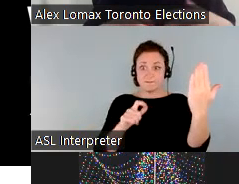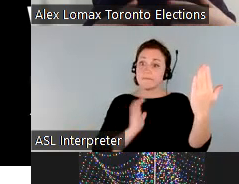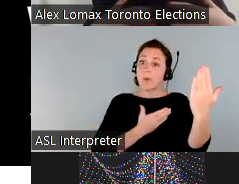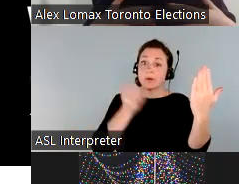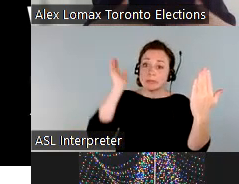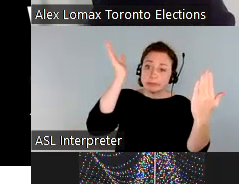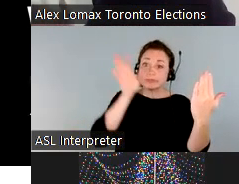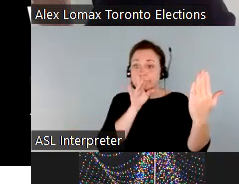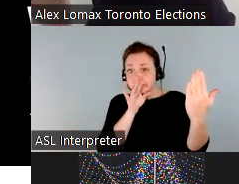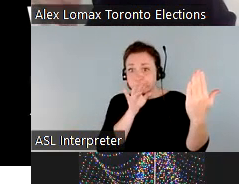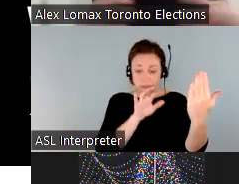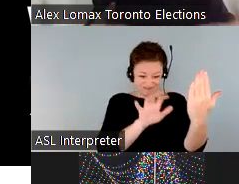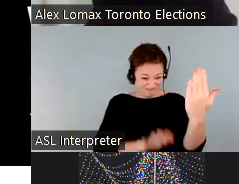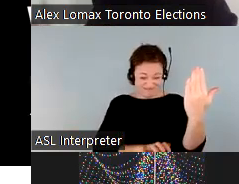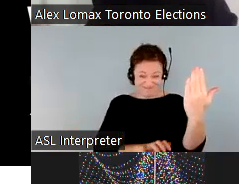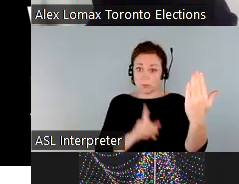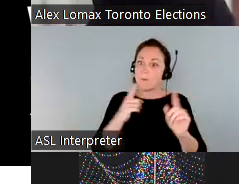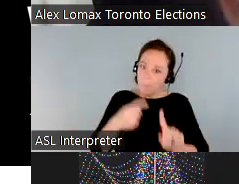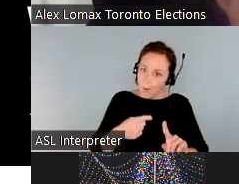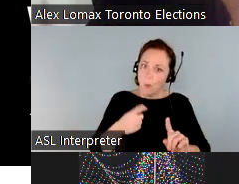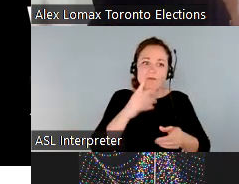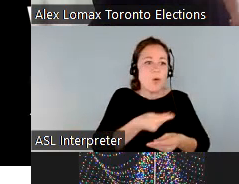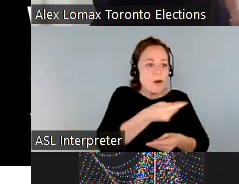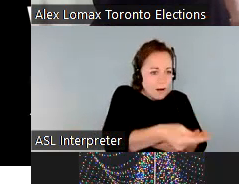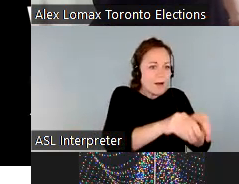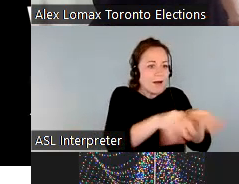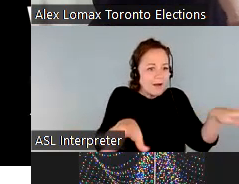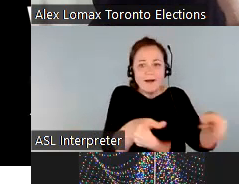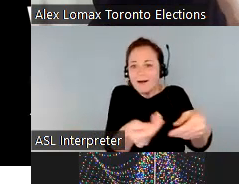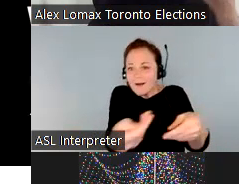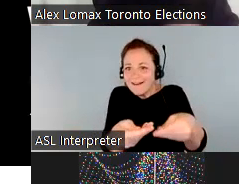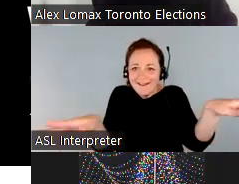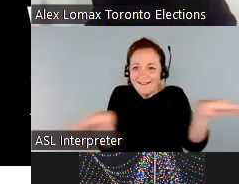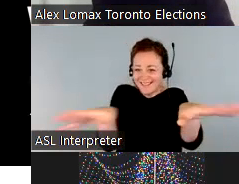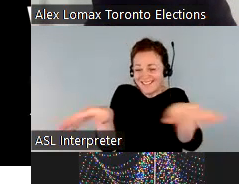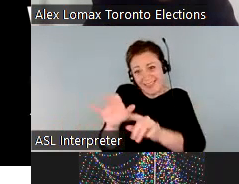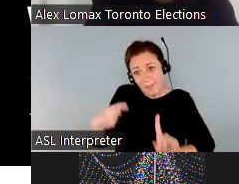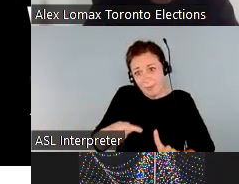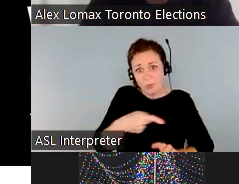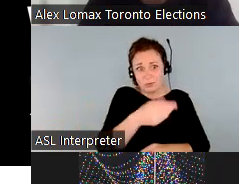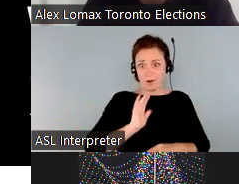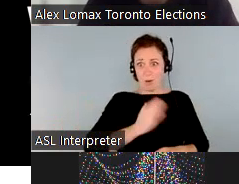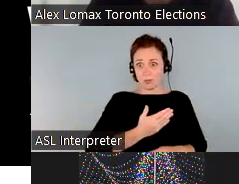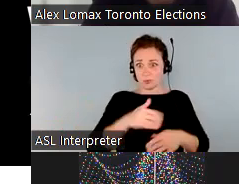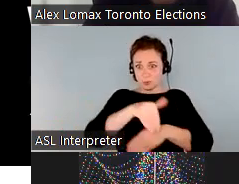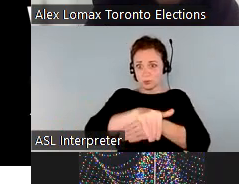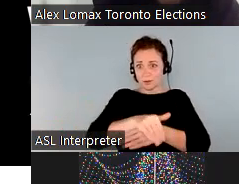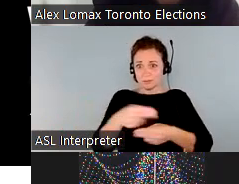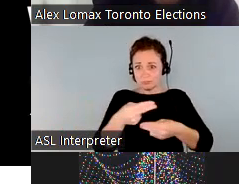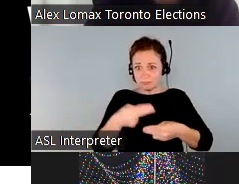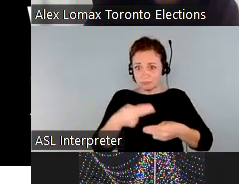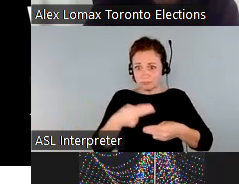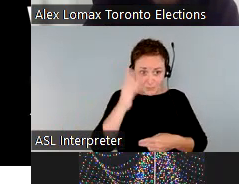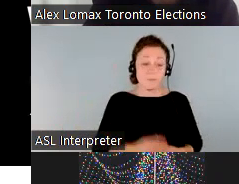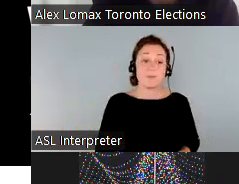and disseminated throughout communities across Toronto. So please do that. You can invite Toronto Elections to your events like we've been